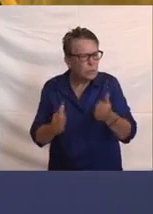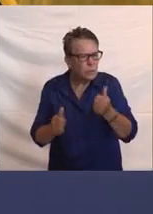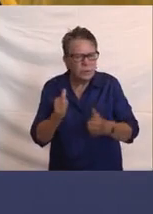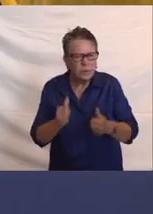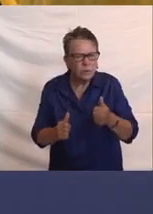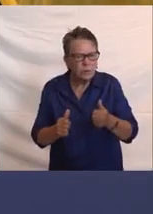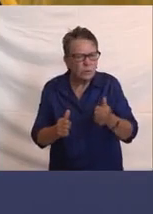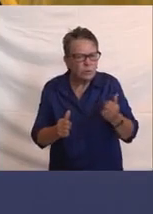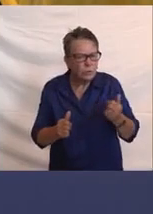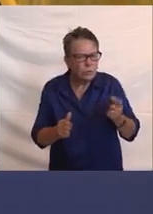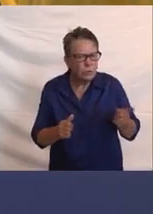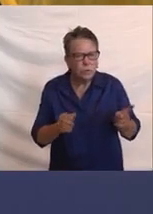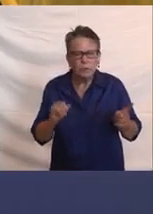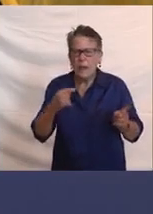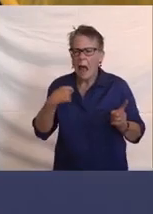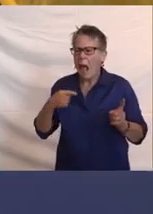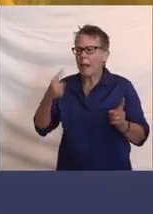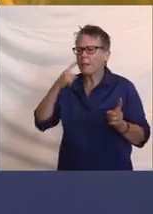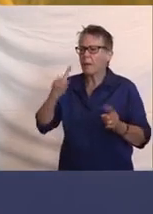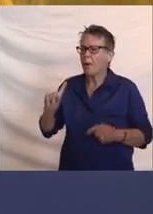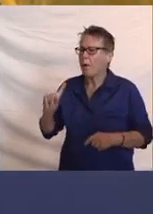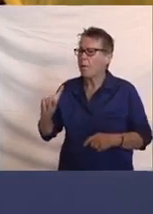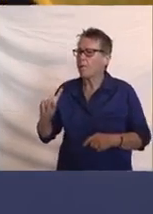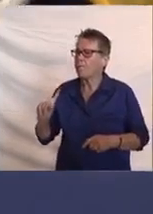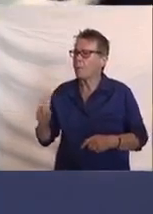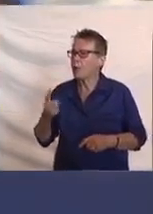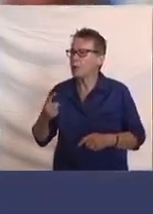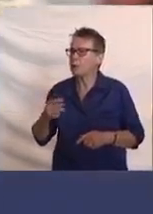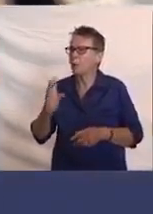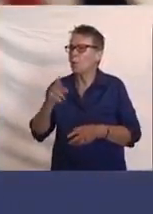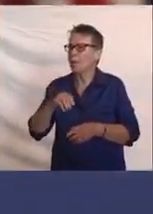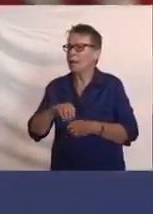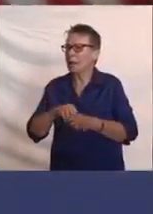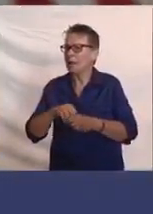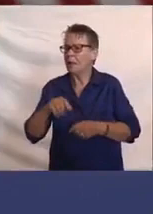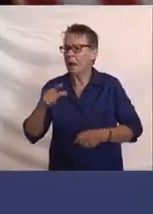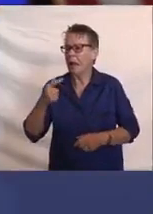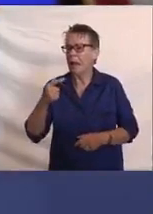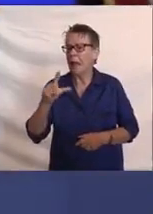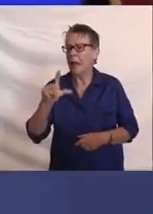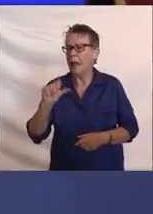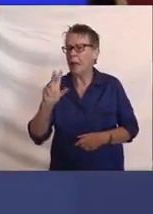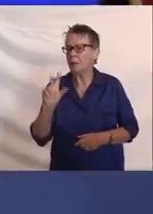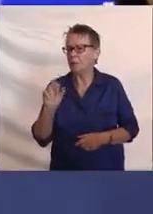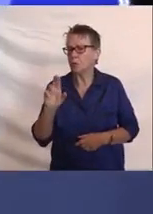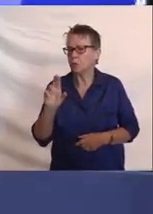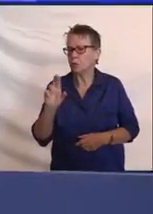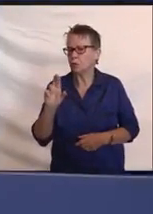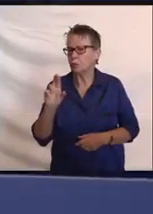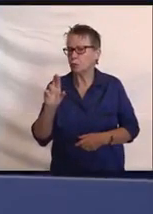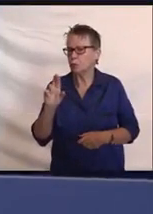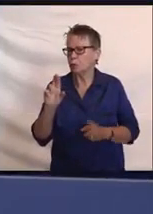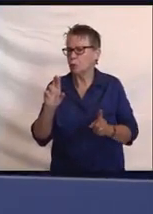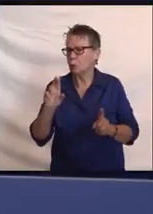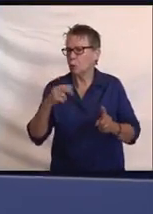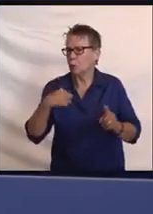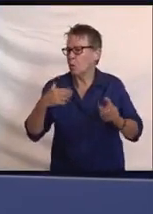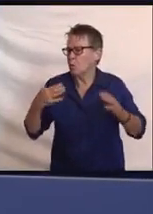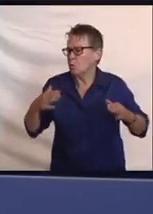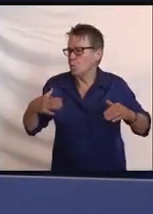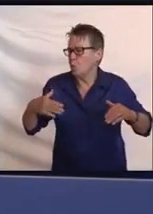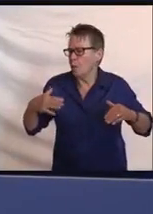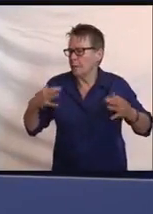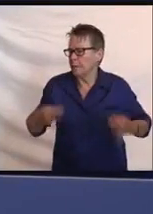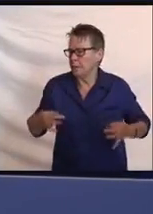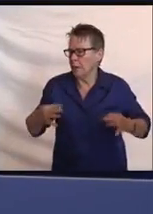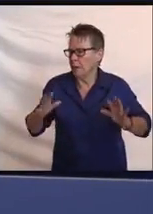one that will open will Yep. be Gloucester. Yeah. But it's not, and it's not finalized yet till we know what we Yeah. need. And that was one of the great ones